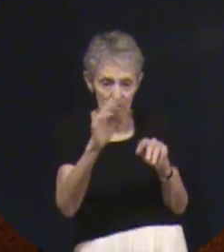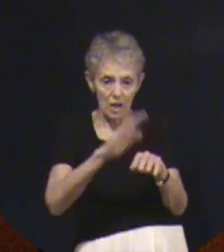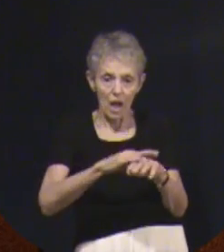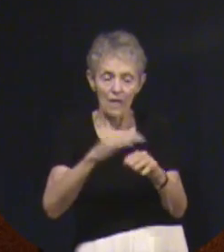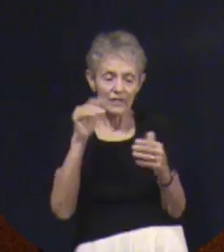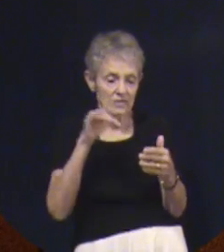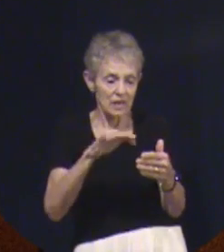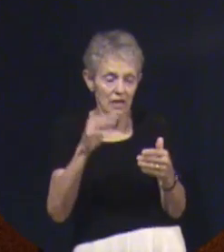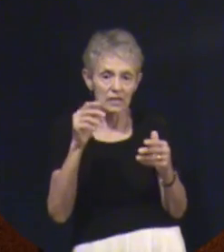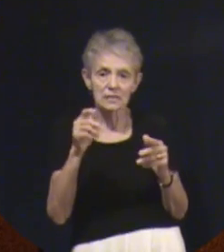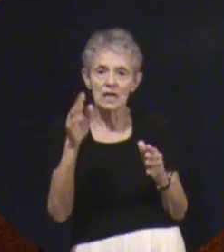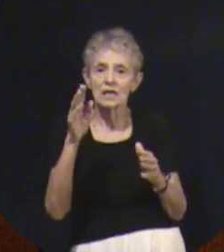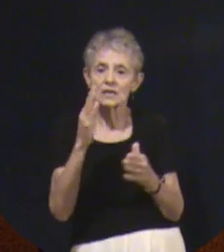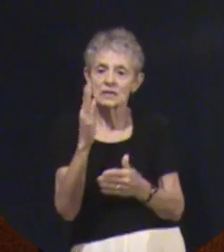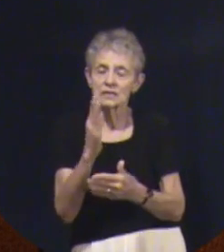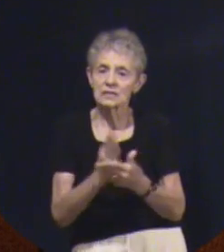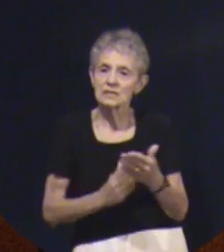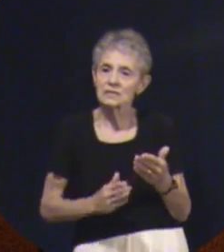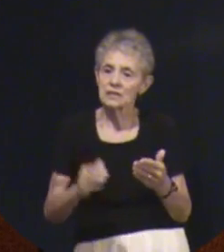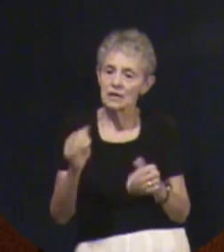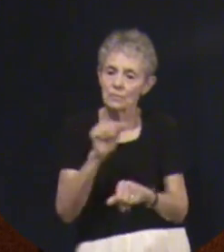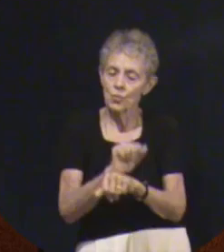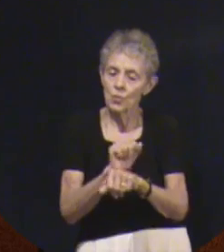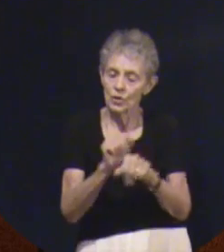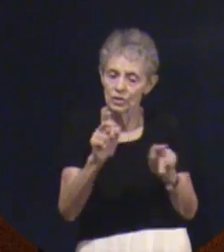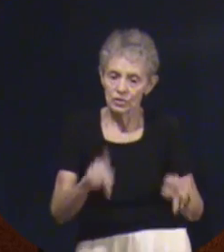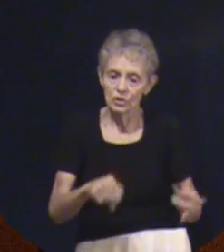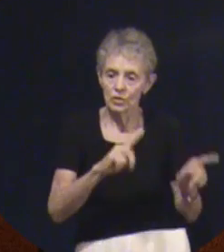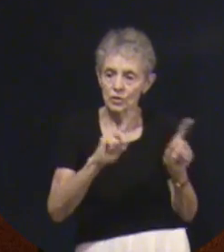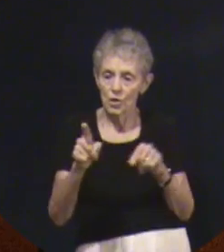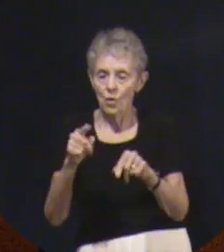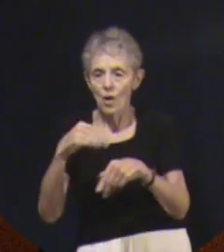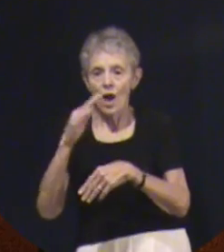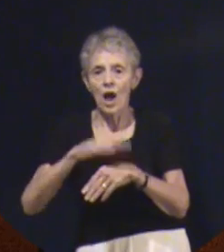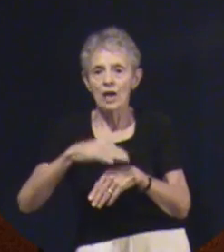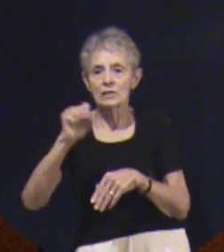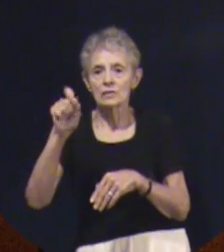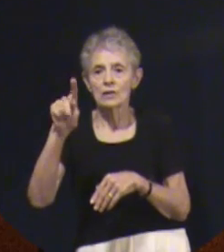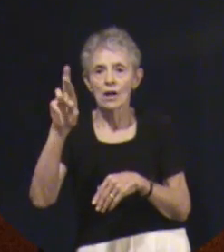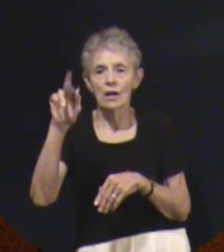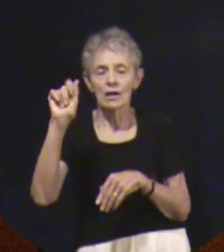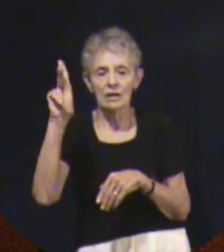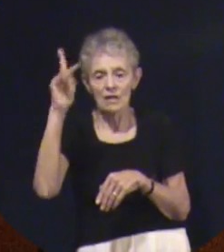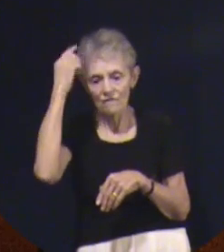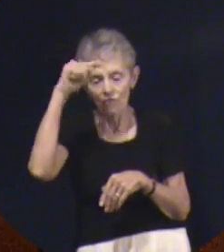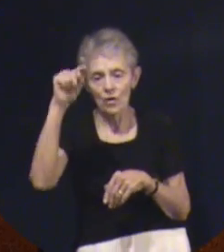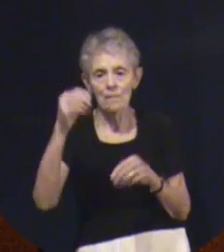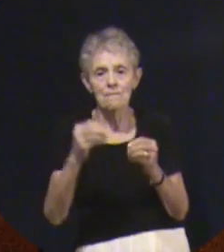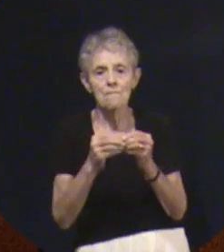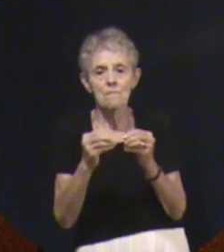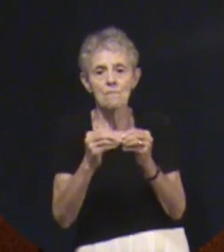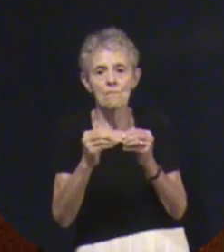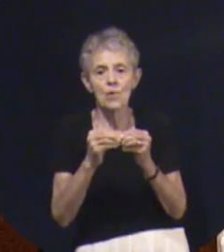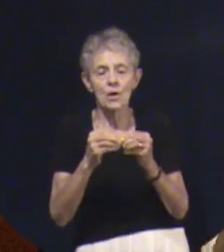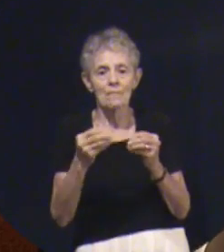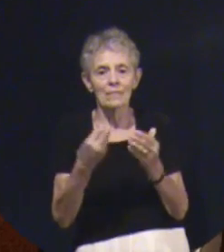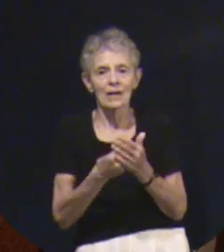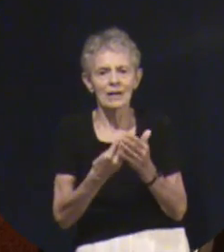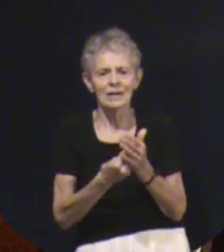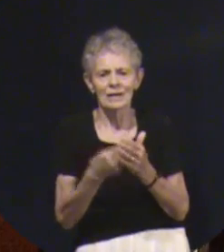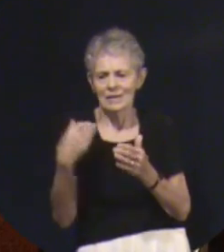Some laborers consistently go on strike for more money for less work. Young couples don't want to have to